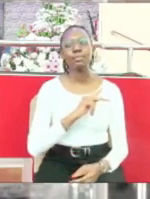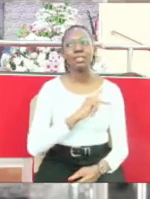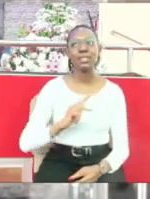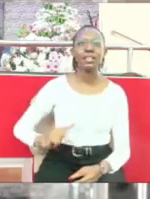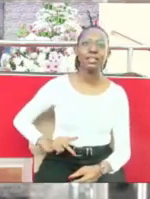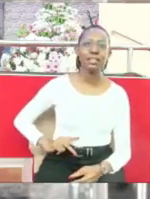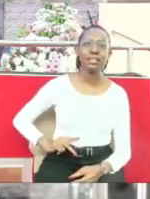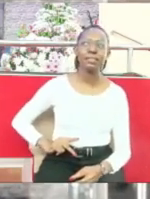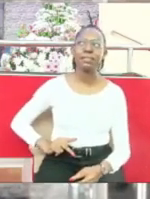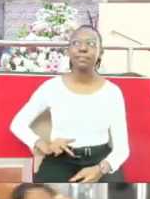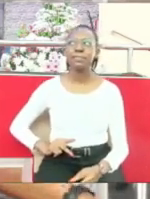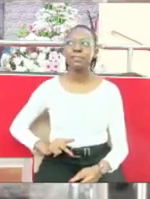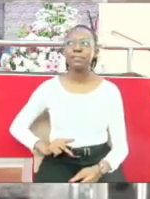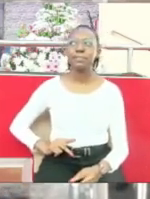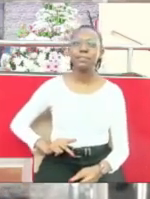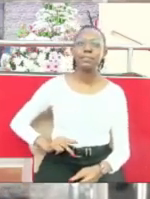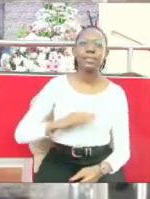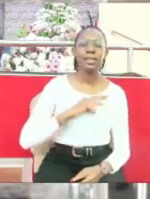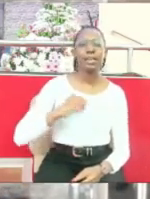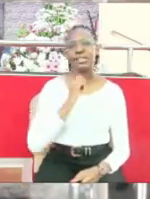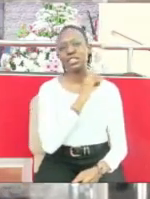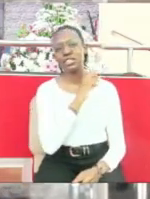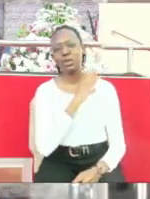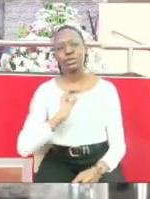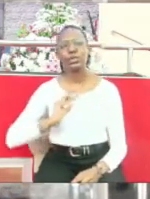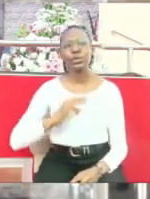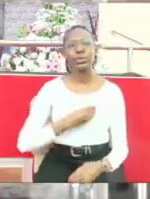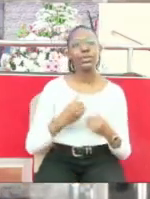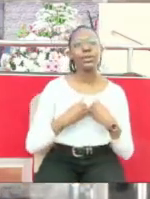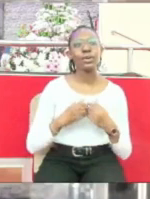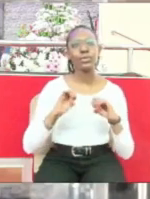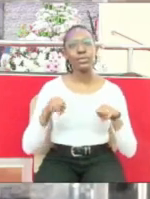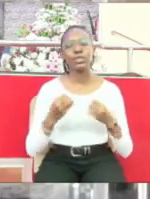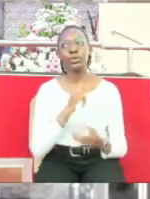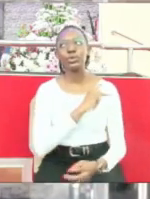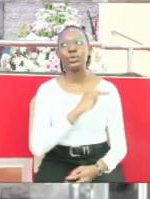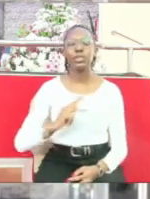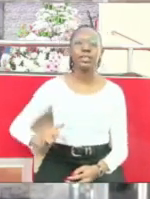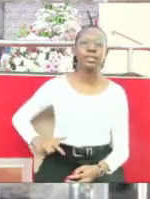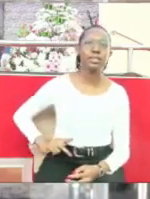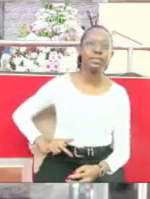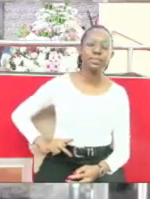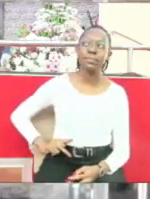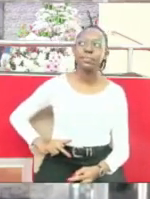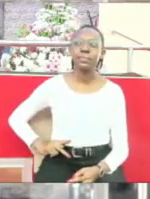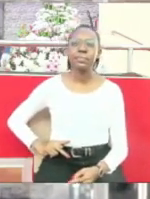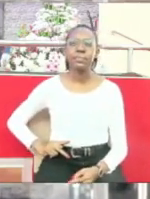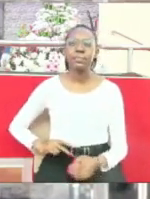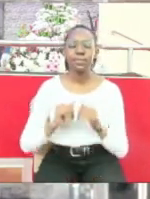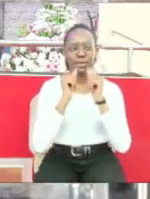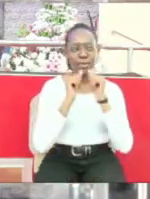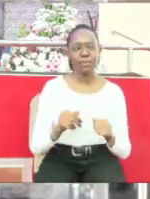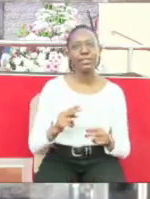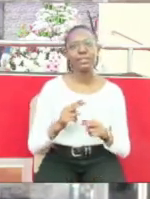him. Wangemzunguka. And they would shout there is a new king. Na wangekuwa new beginning. Wanapiga yowe kwamba pana mfalme mpya, pana mwanzo mpya. In the name